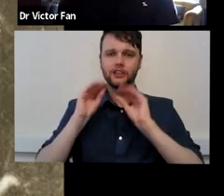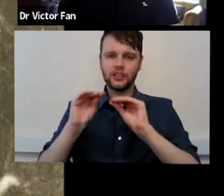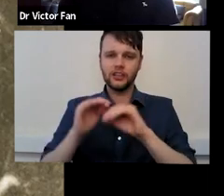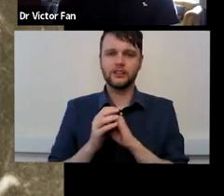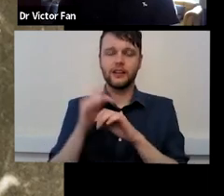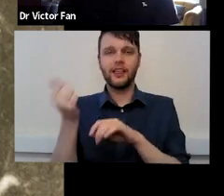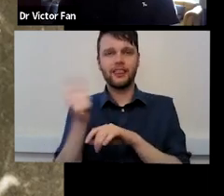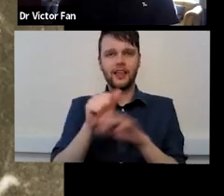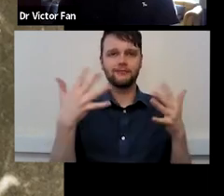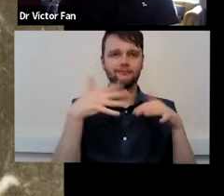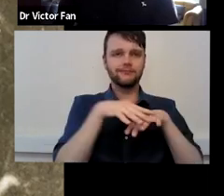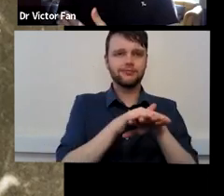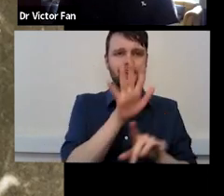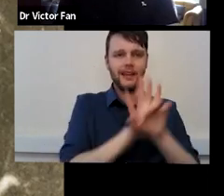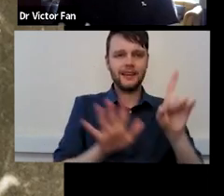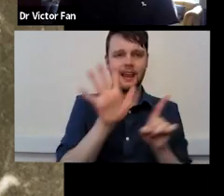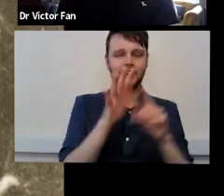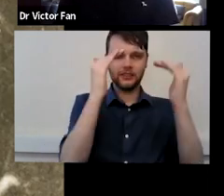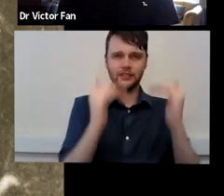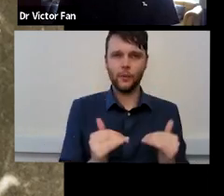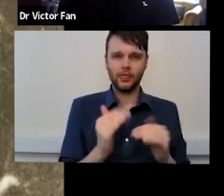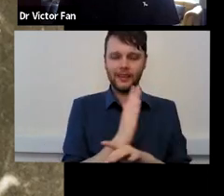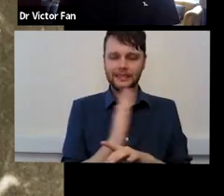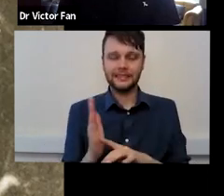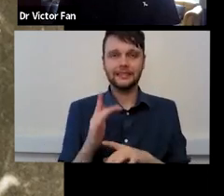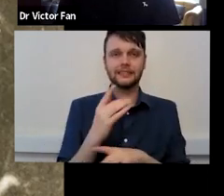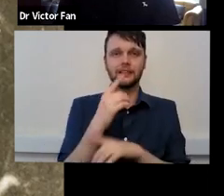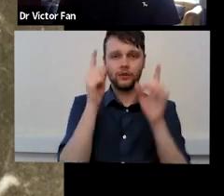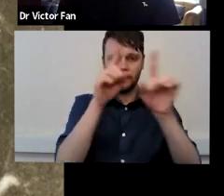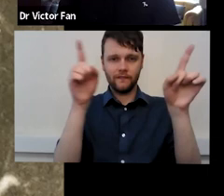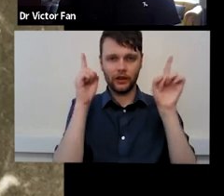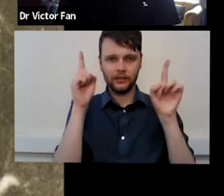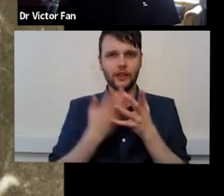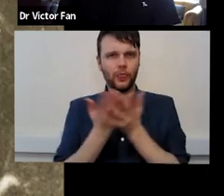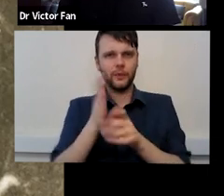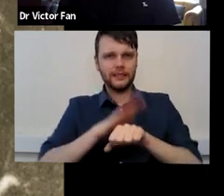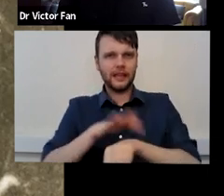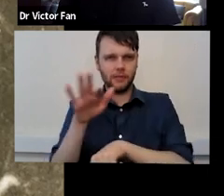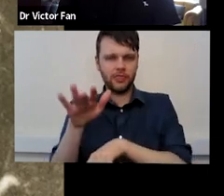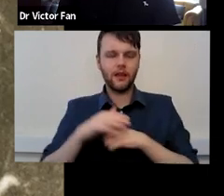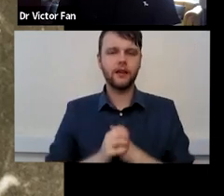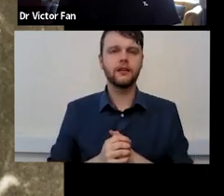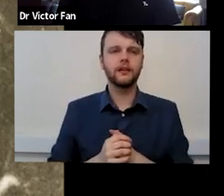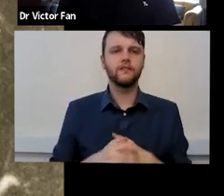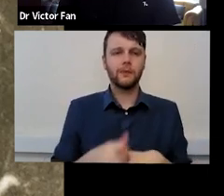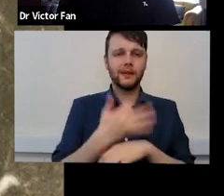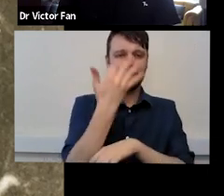National Southeast University during the time of his enrollment between 1921